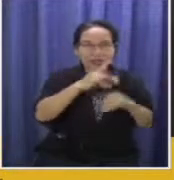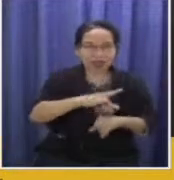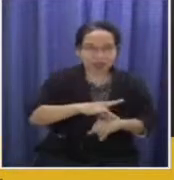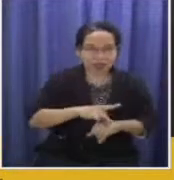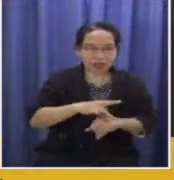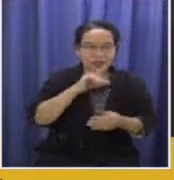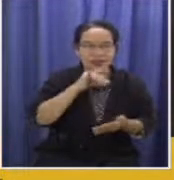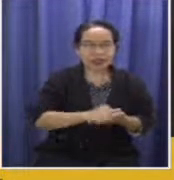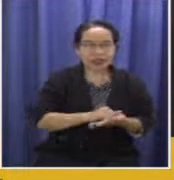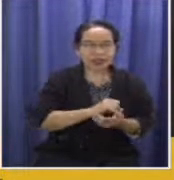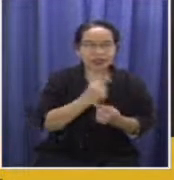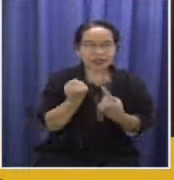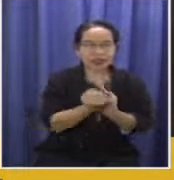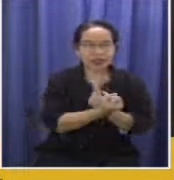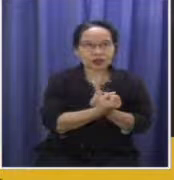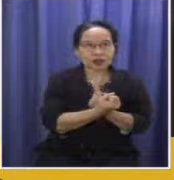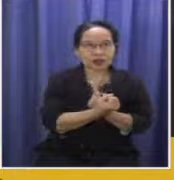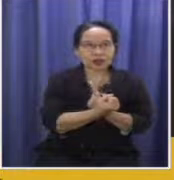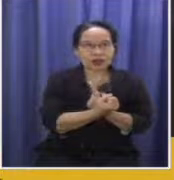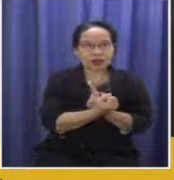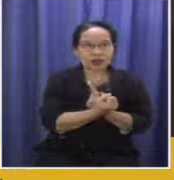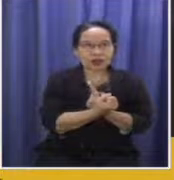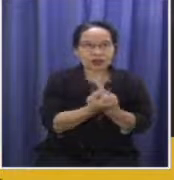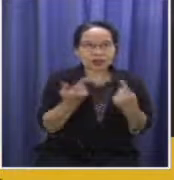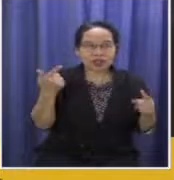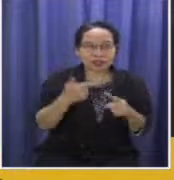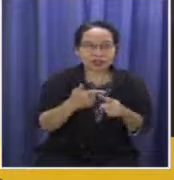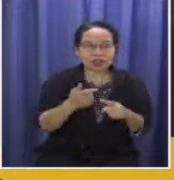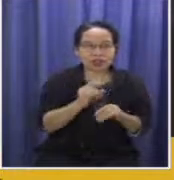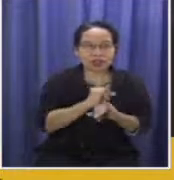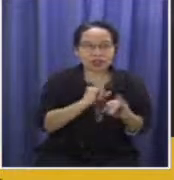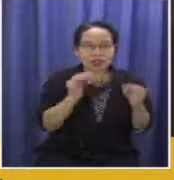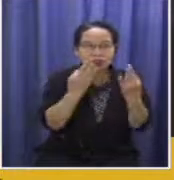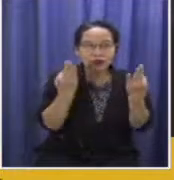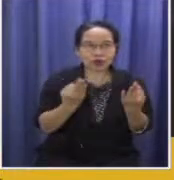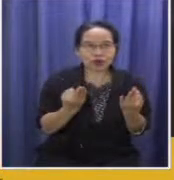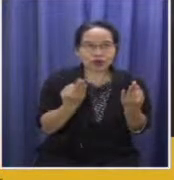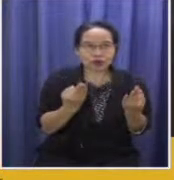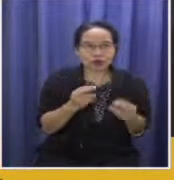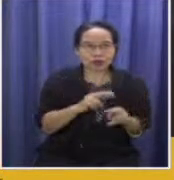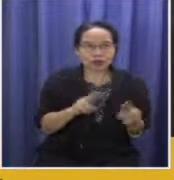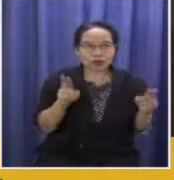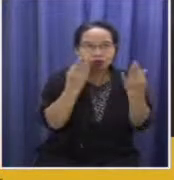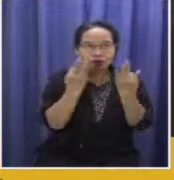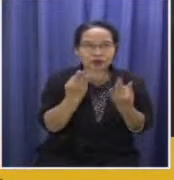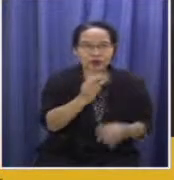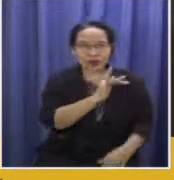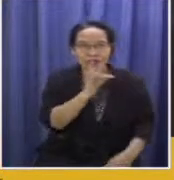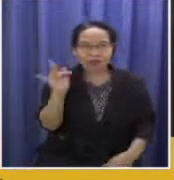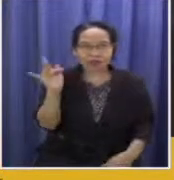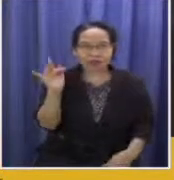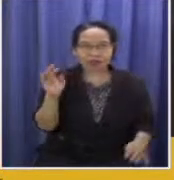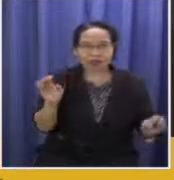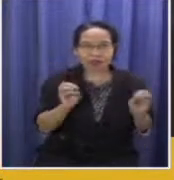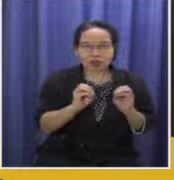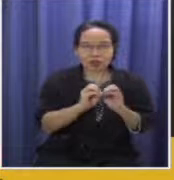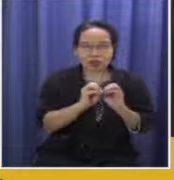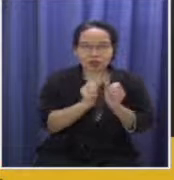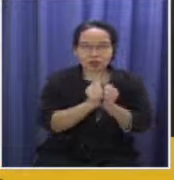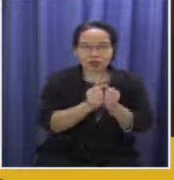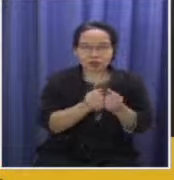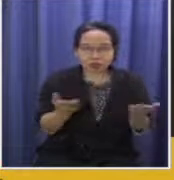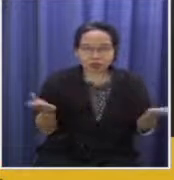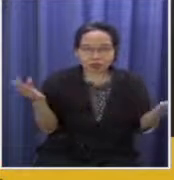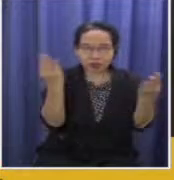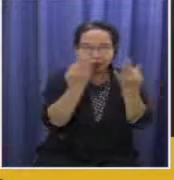in that situation was still unformed, still void and without form.